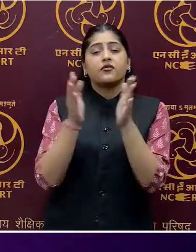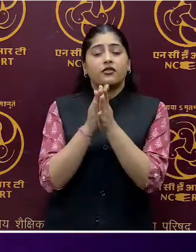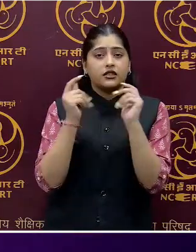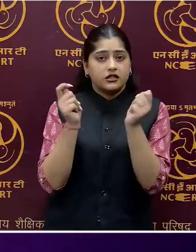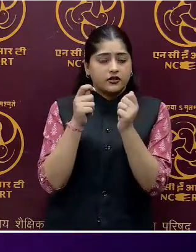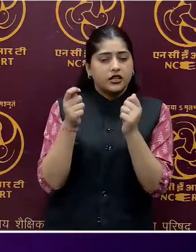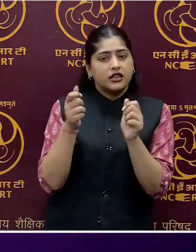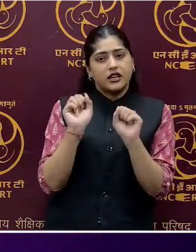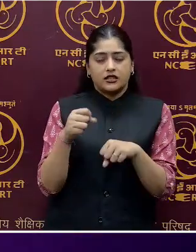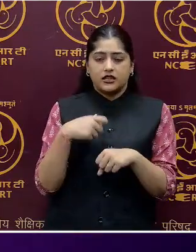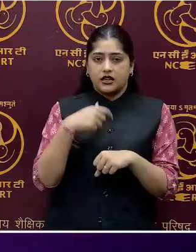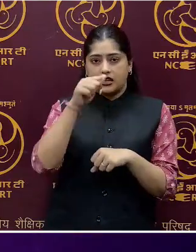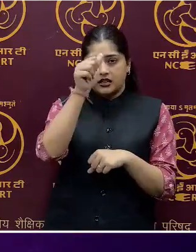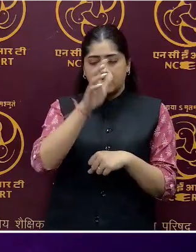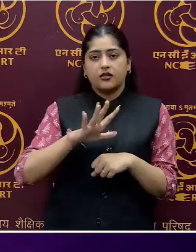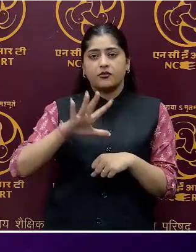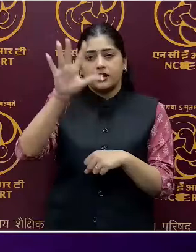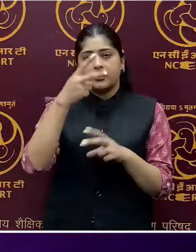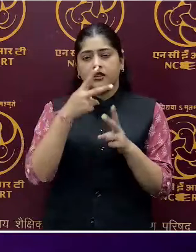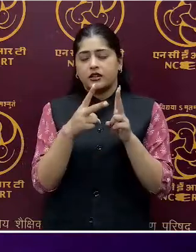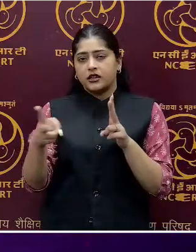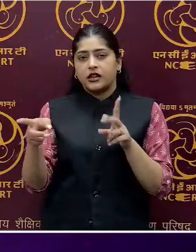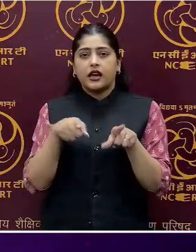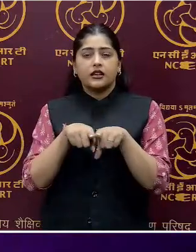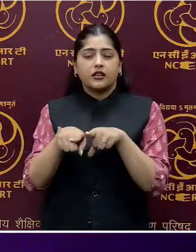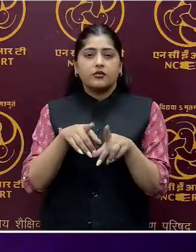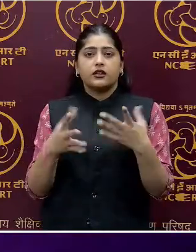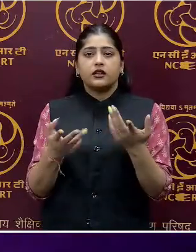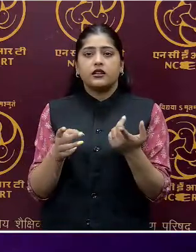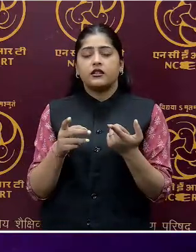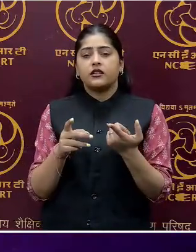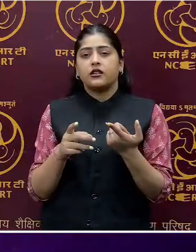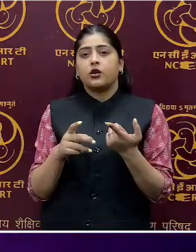So on the eve of Holi, or we can say